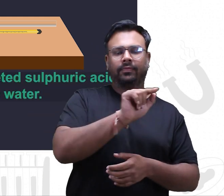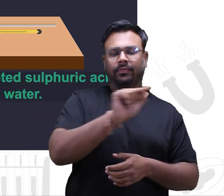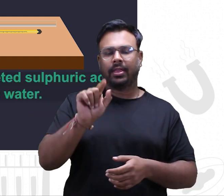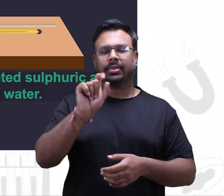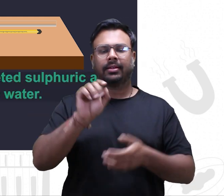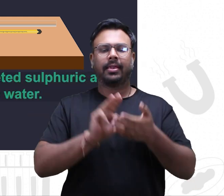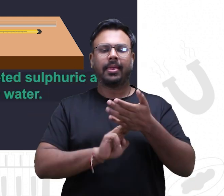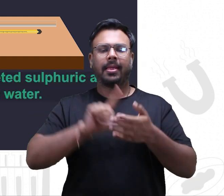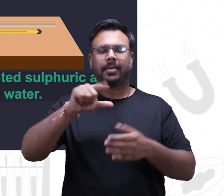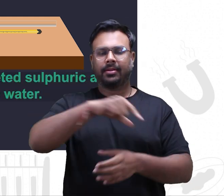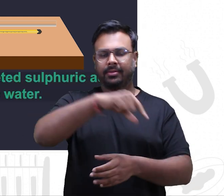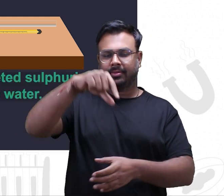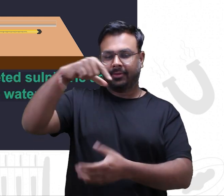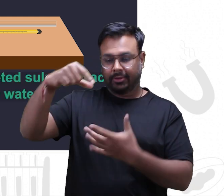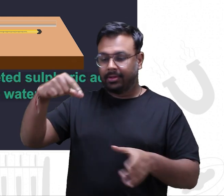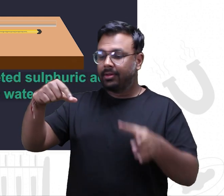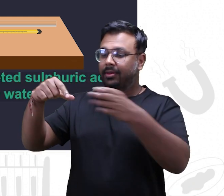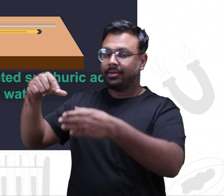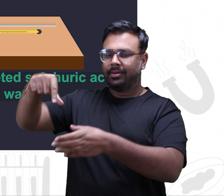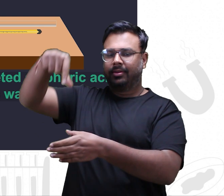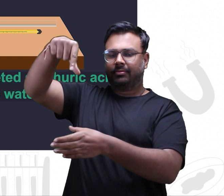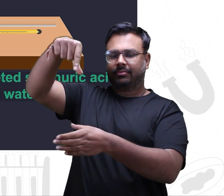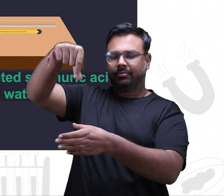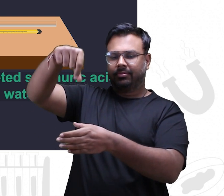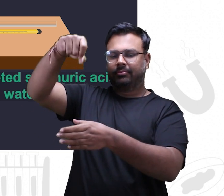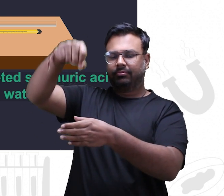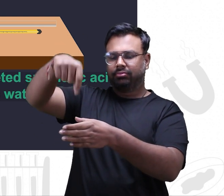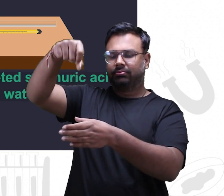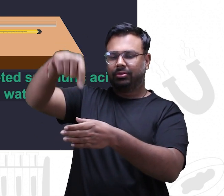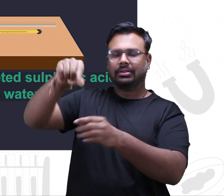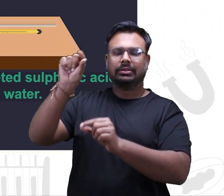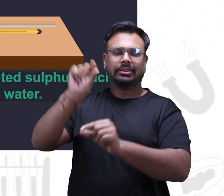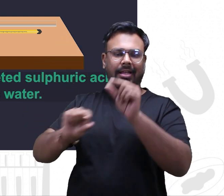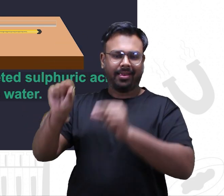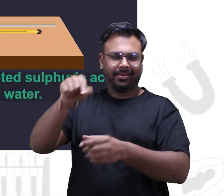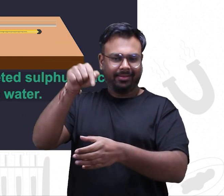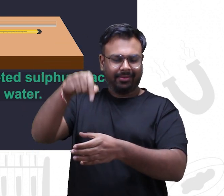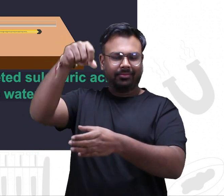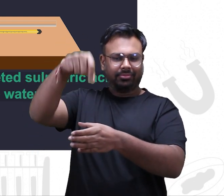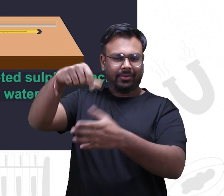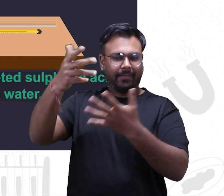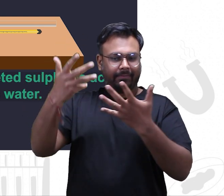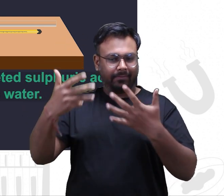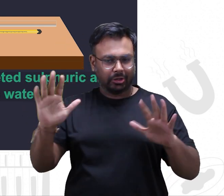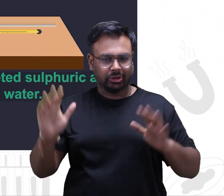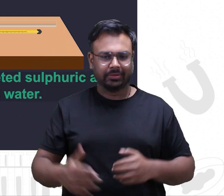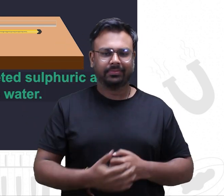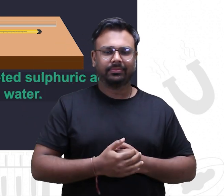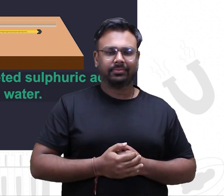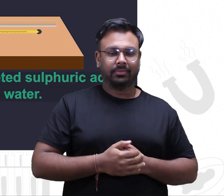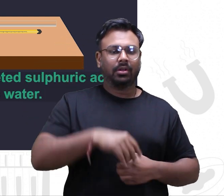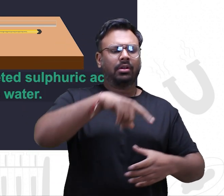dropper, pull out 5 to 10 ml of concentrated sulfuric acid from the bottle. Now, drop by drop, add